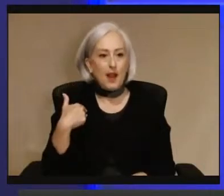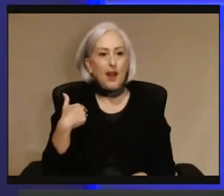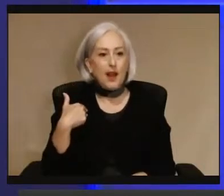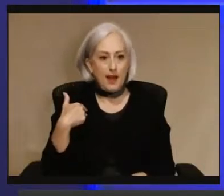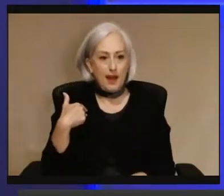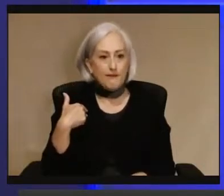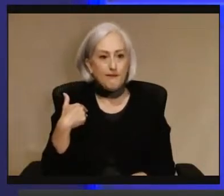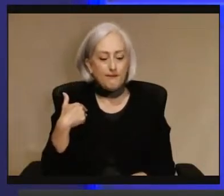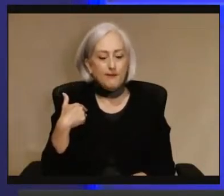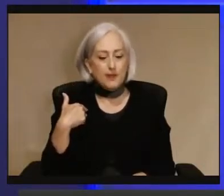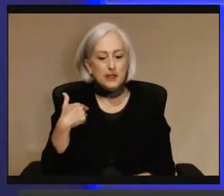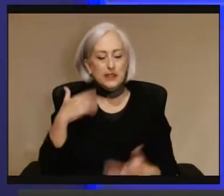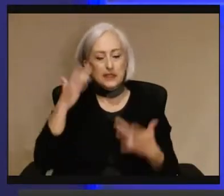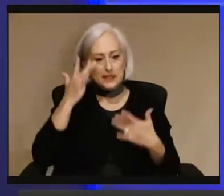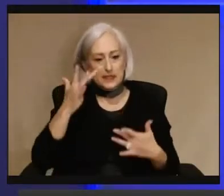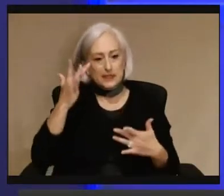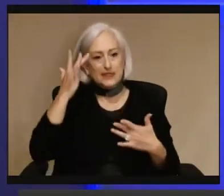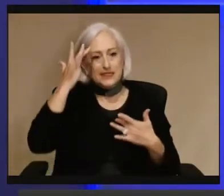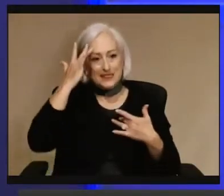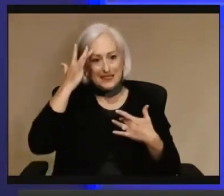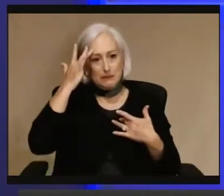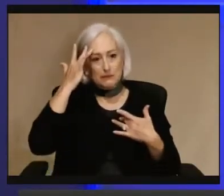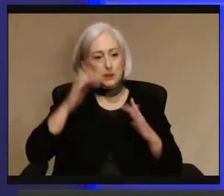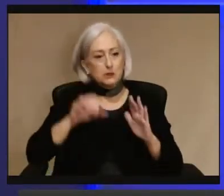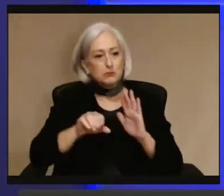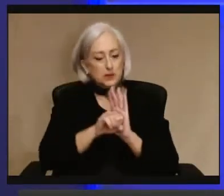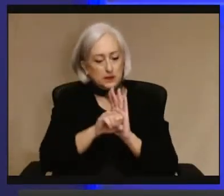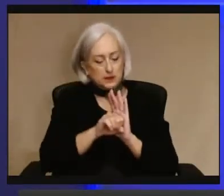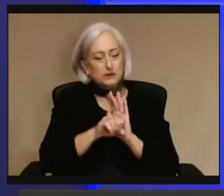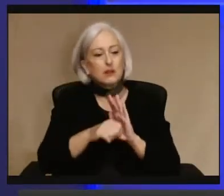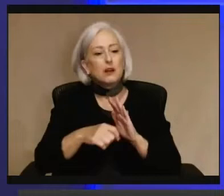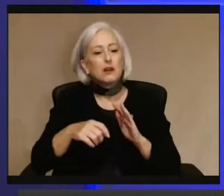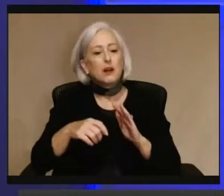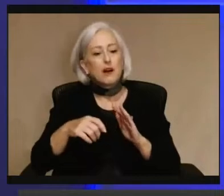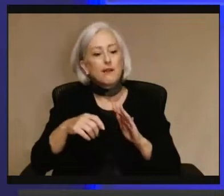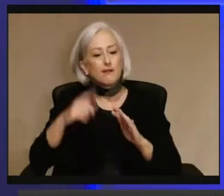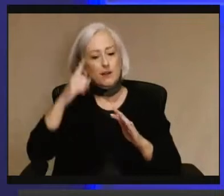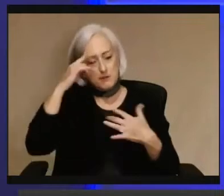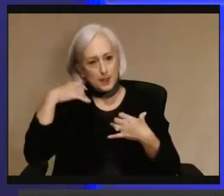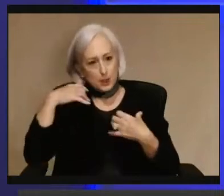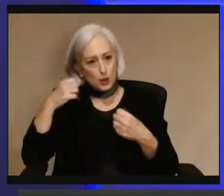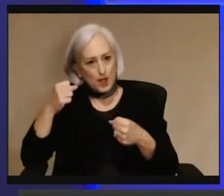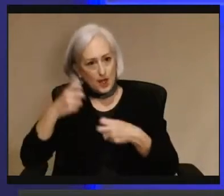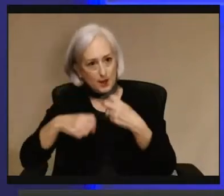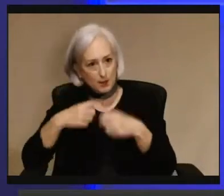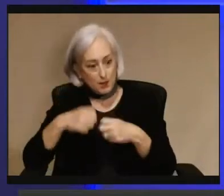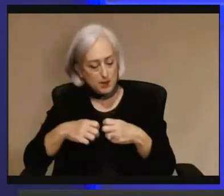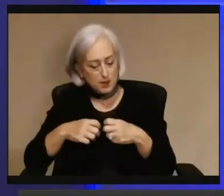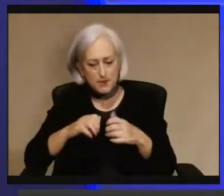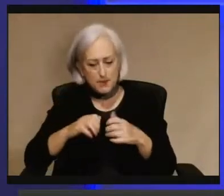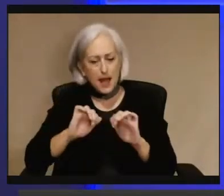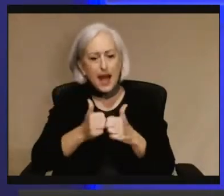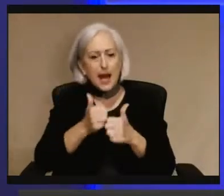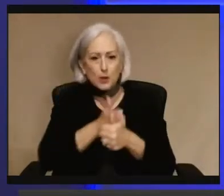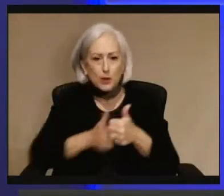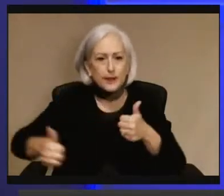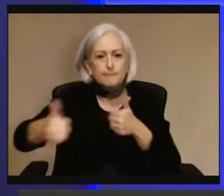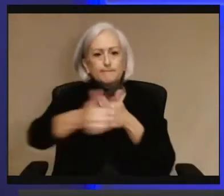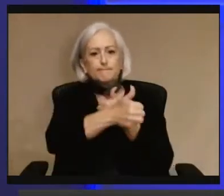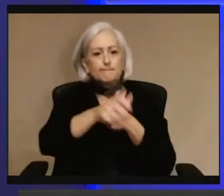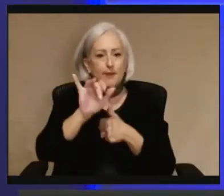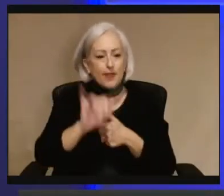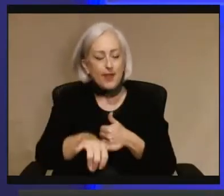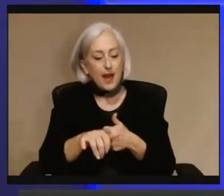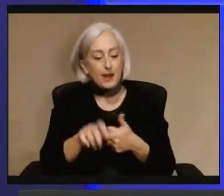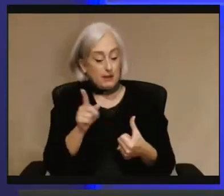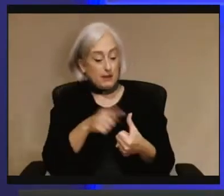symptoms of mental illness, and it's like, how do we get ahead of this? That when you start, I think it starts with education, in the schools, and